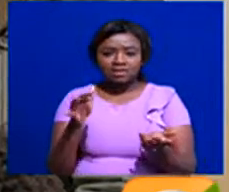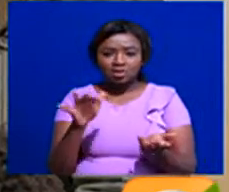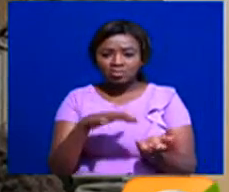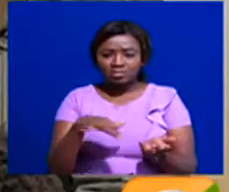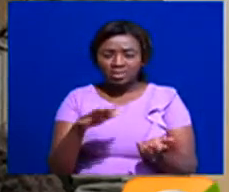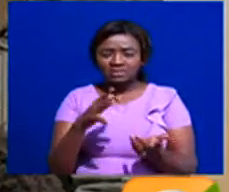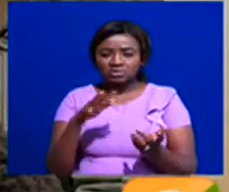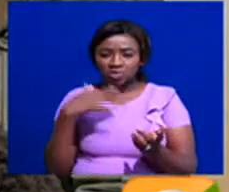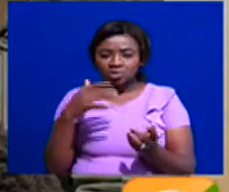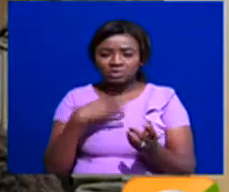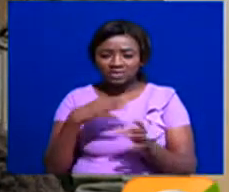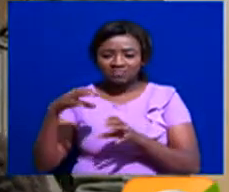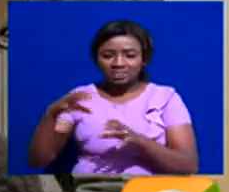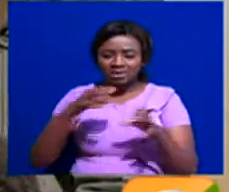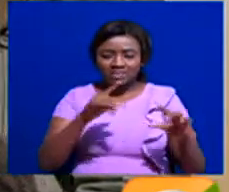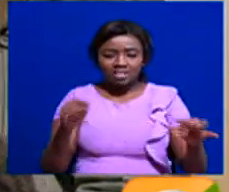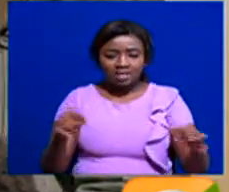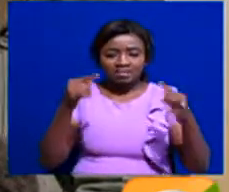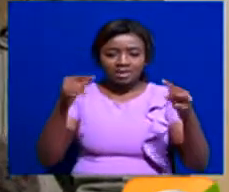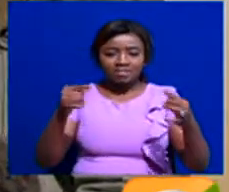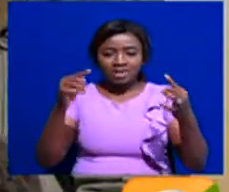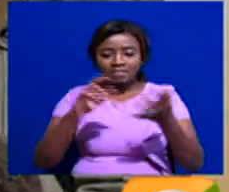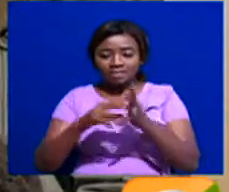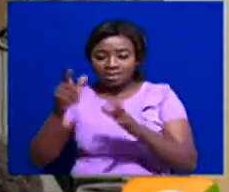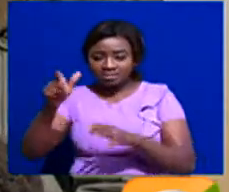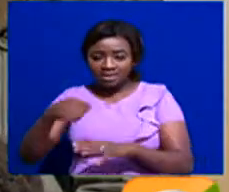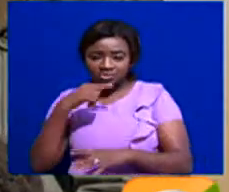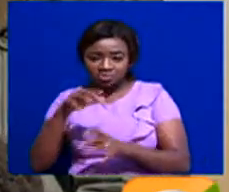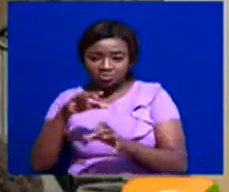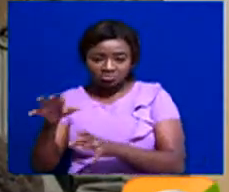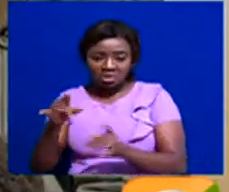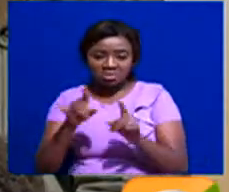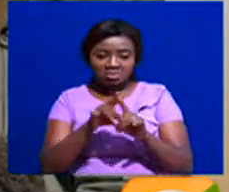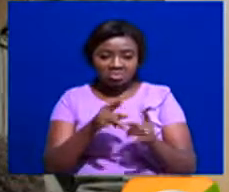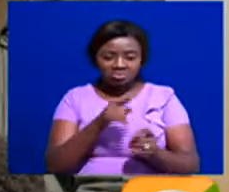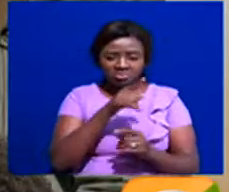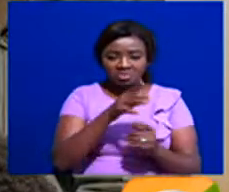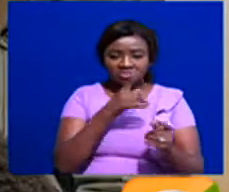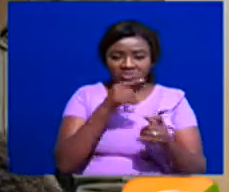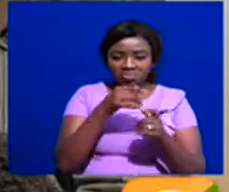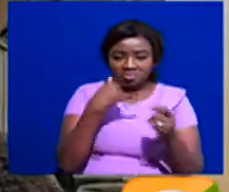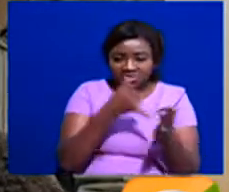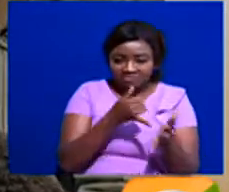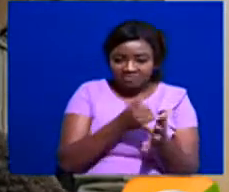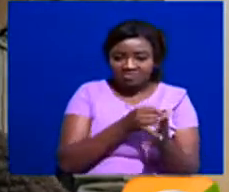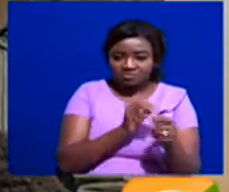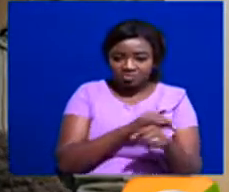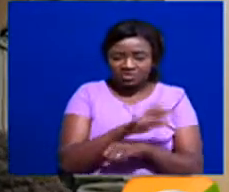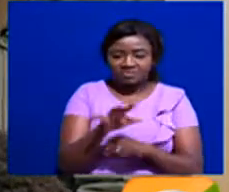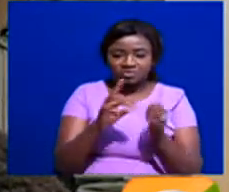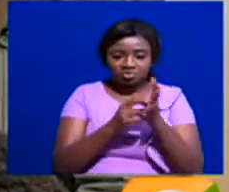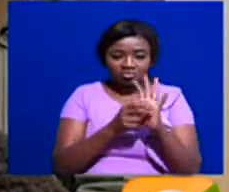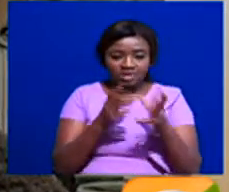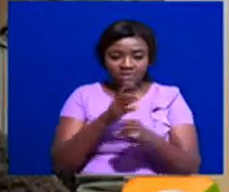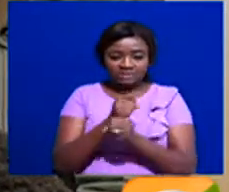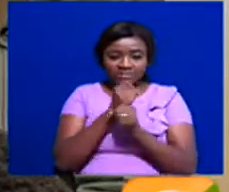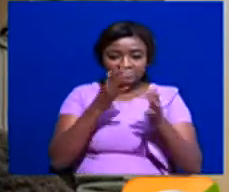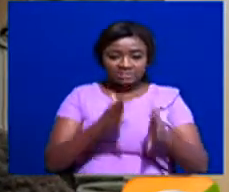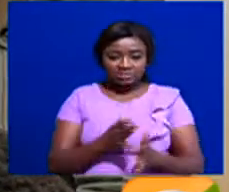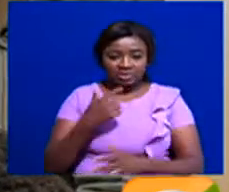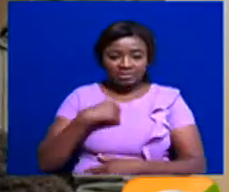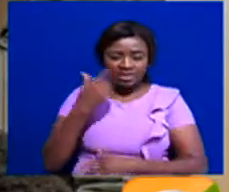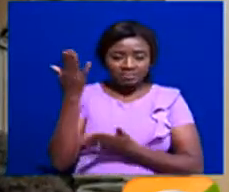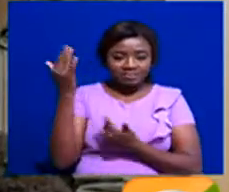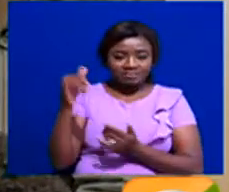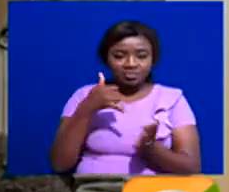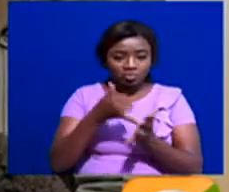more conflicting parties. So there's the victim, there's the perpetrator. So in this case, one of the key stakeholders whom I expected to